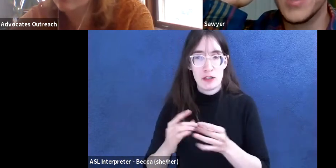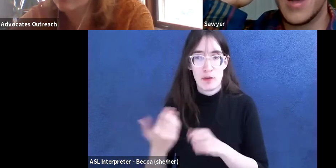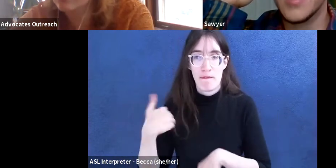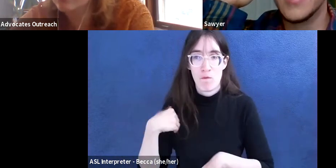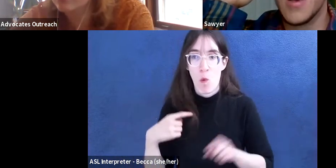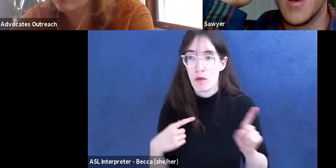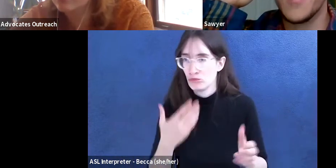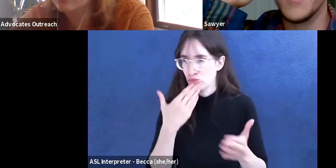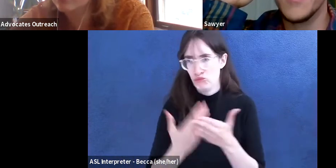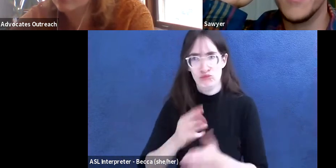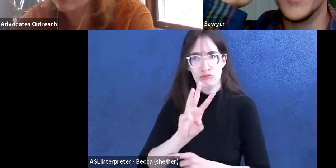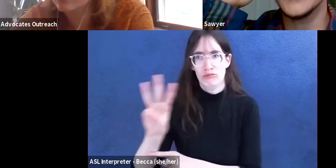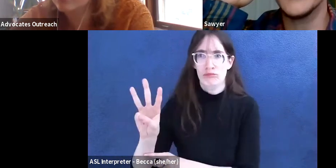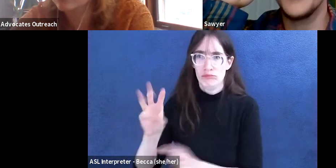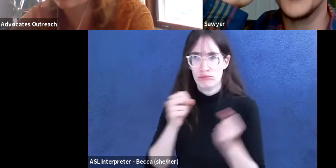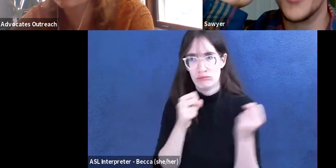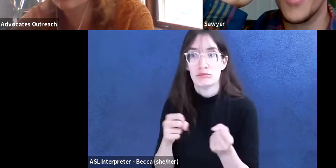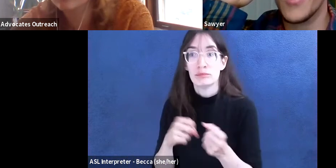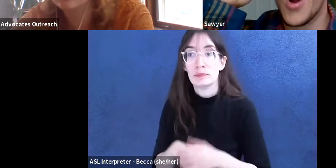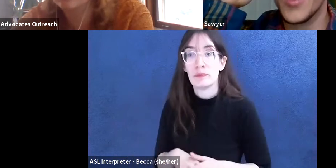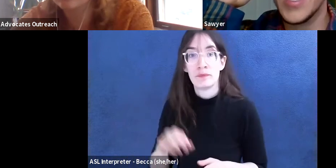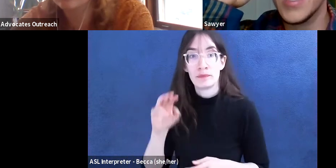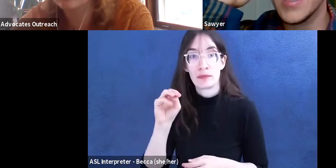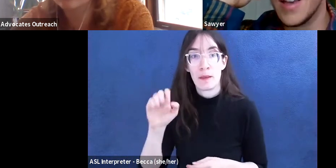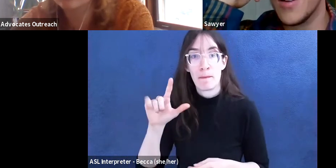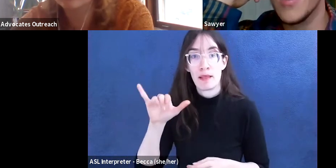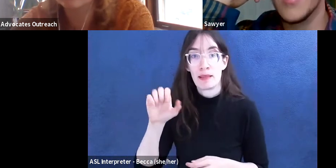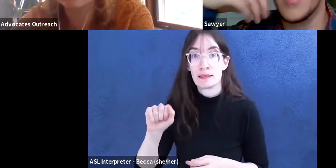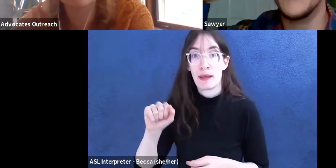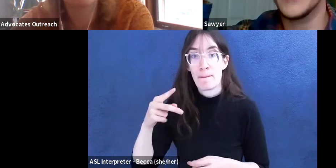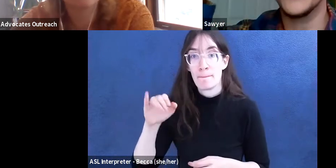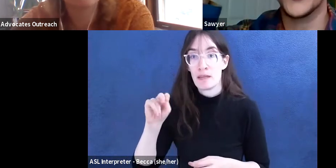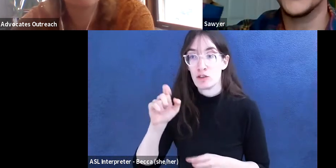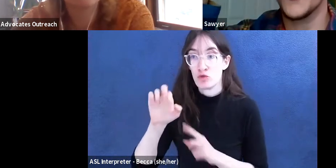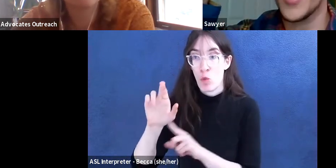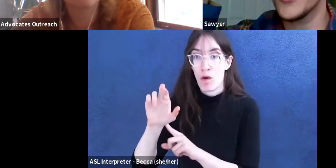it's a kid who's, you know, wanting to just share with,